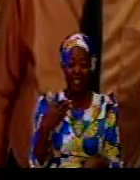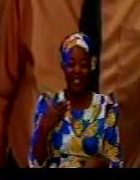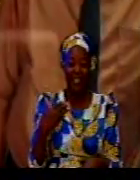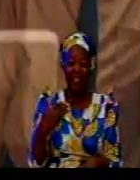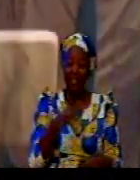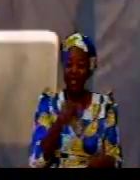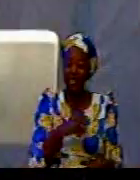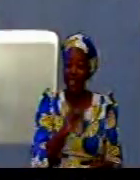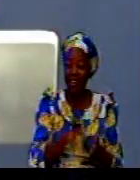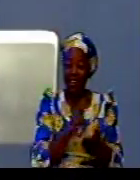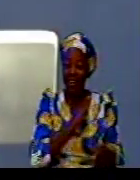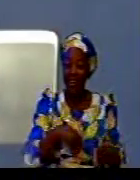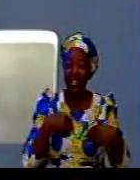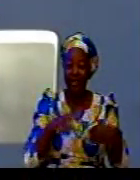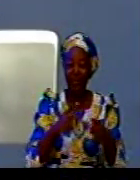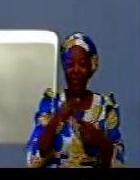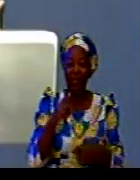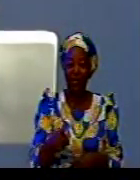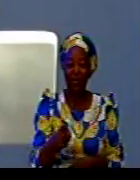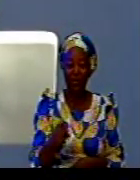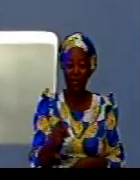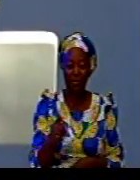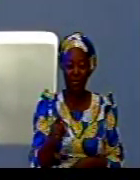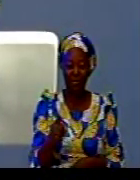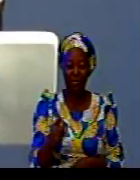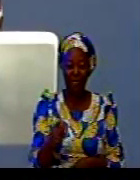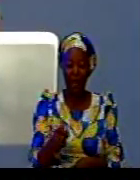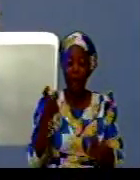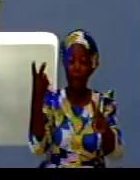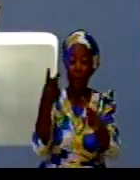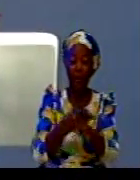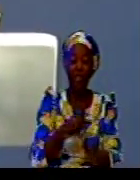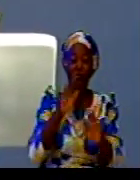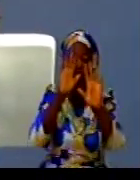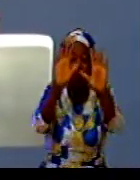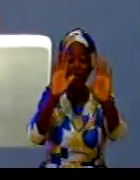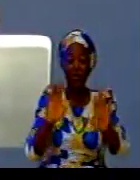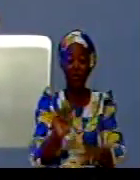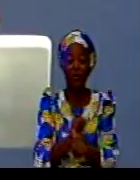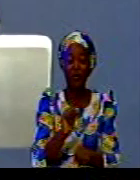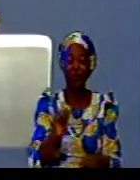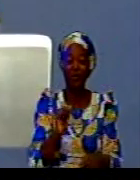Everything you have got, the Lord will multiply.